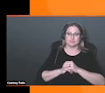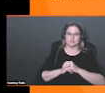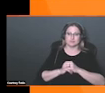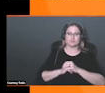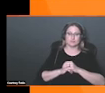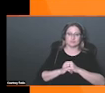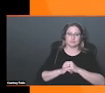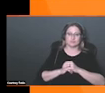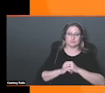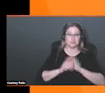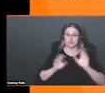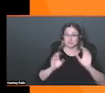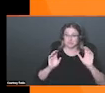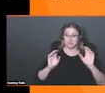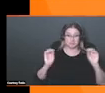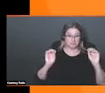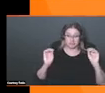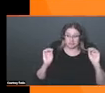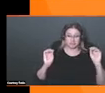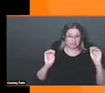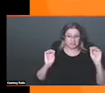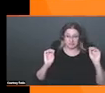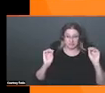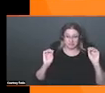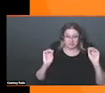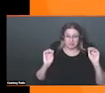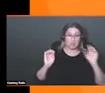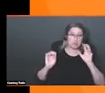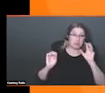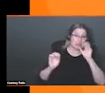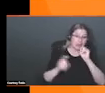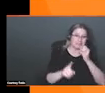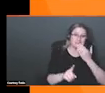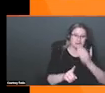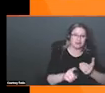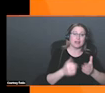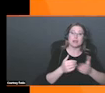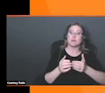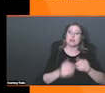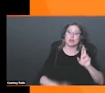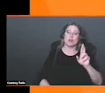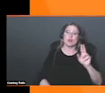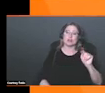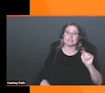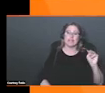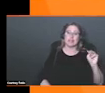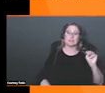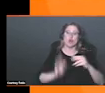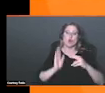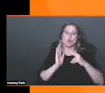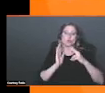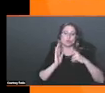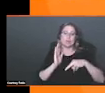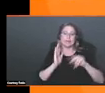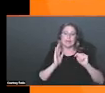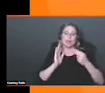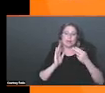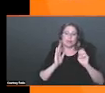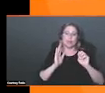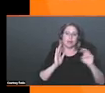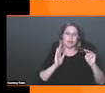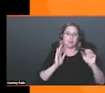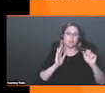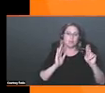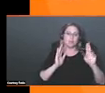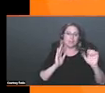Okay, so maybe no one knows. No, good guess though. RTM is read the manual. It used to be this thing